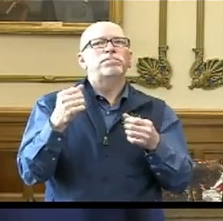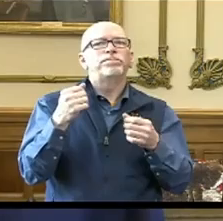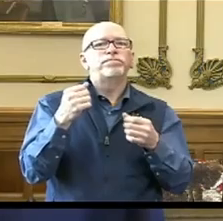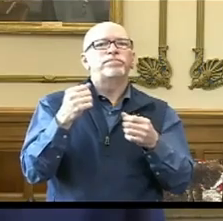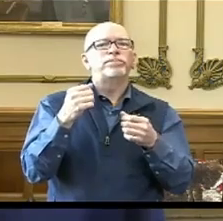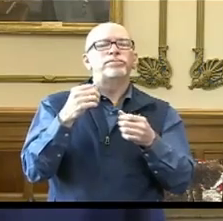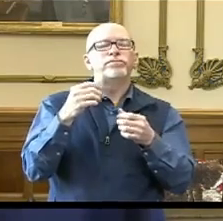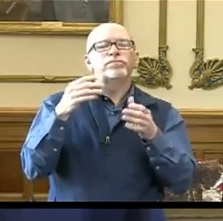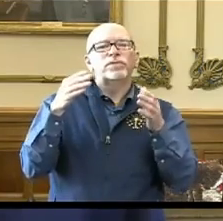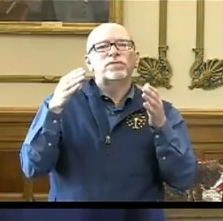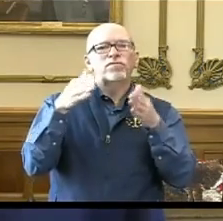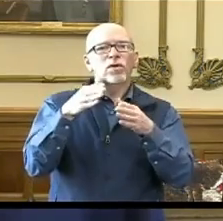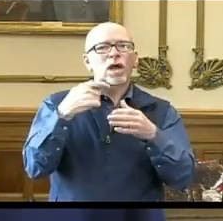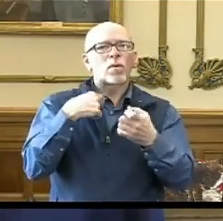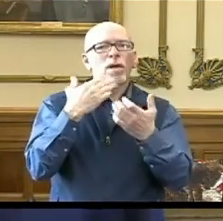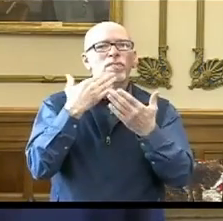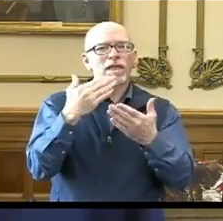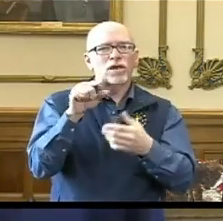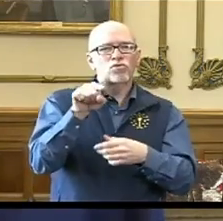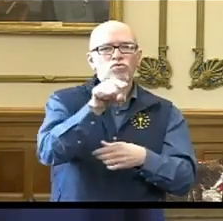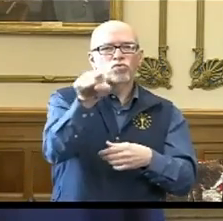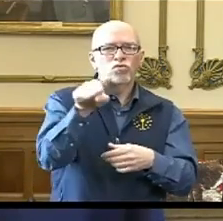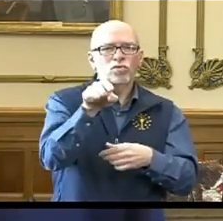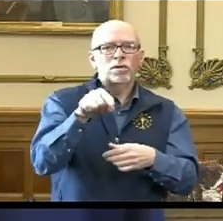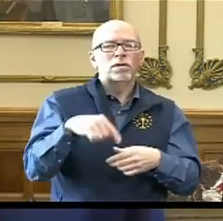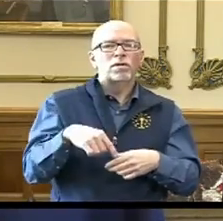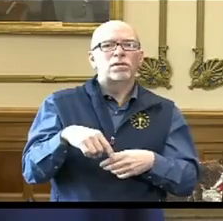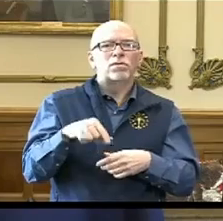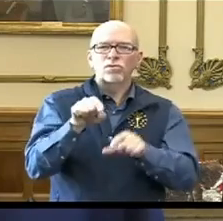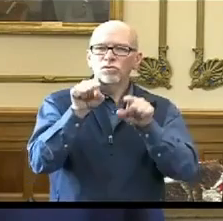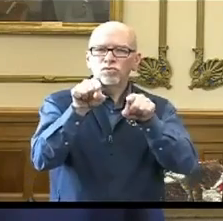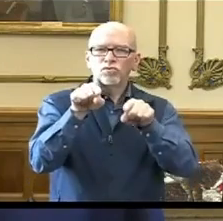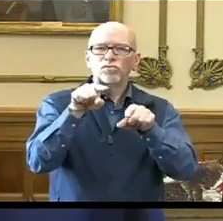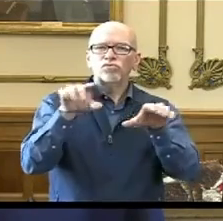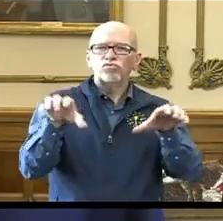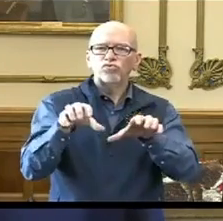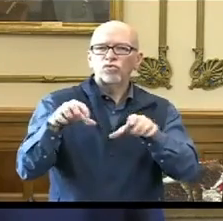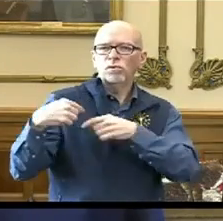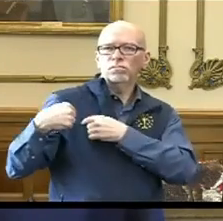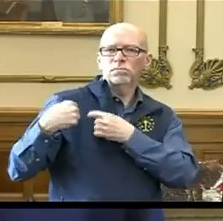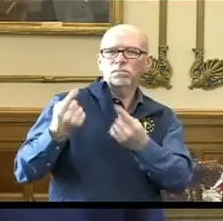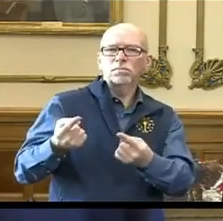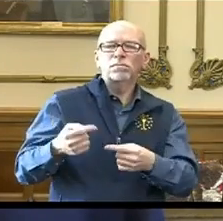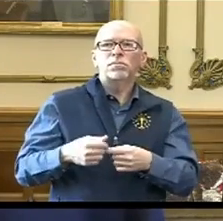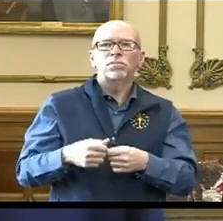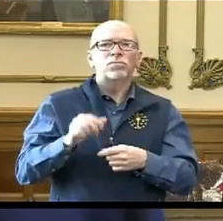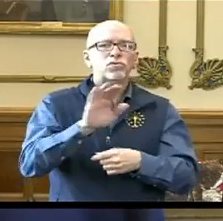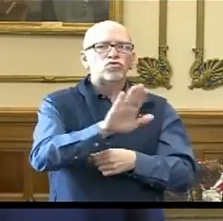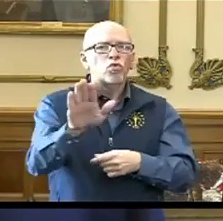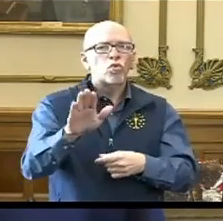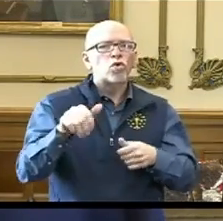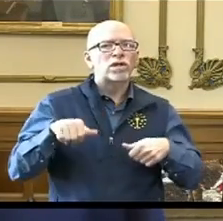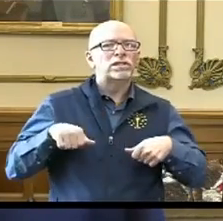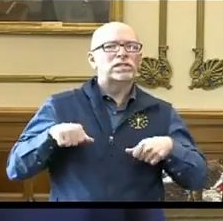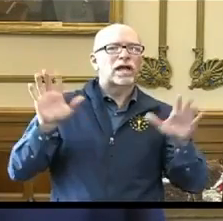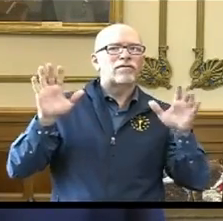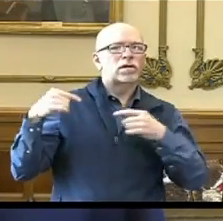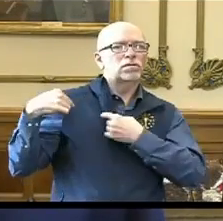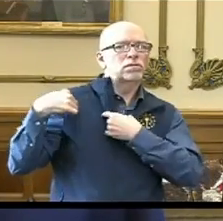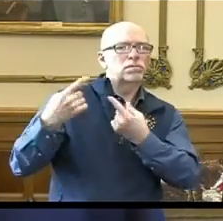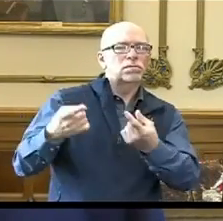on thanking you. The steps that you have been taking and the sacrifices that you have